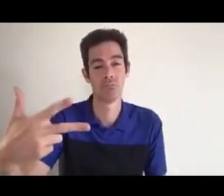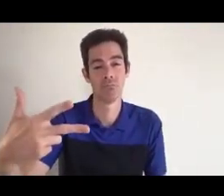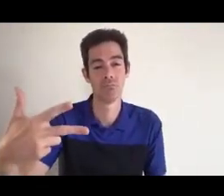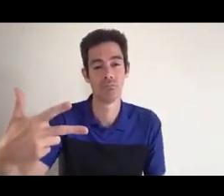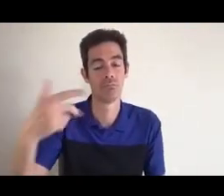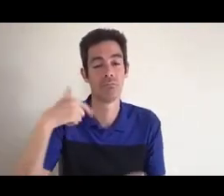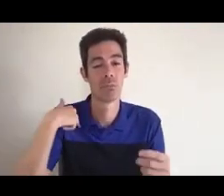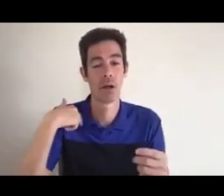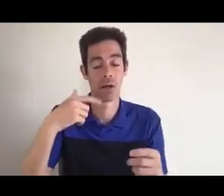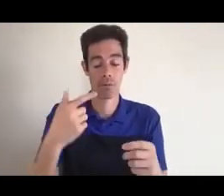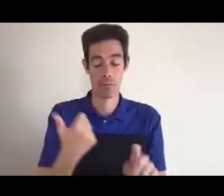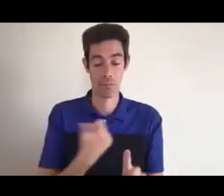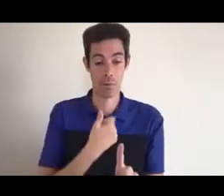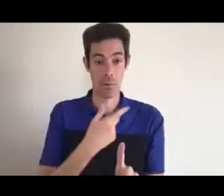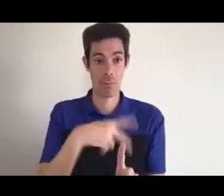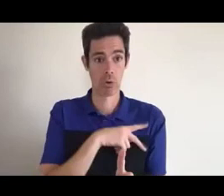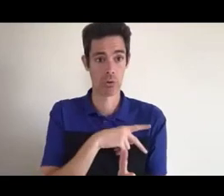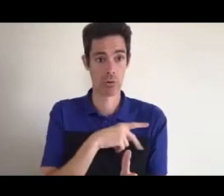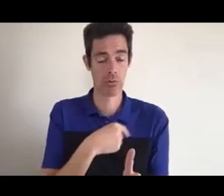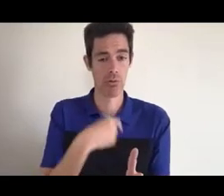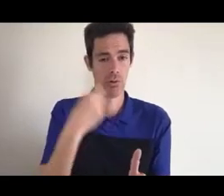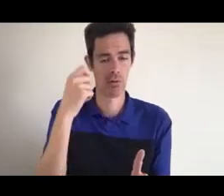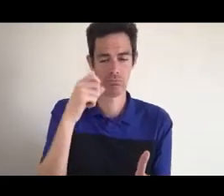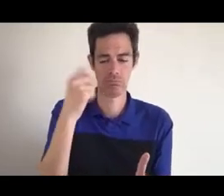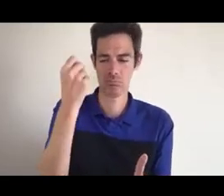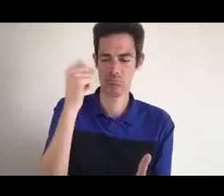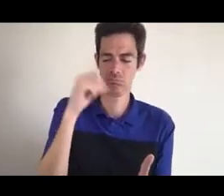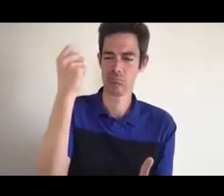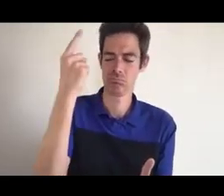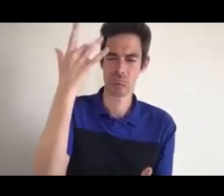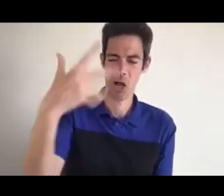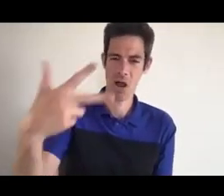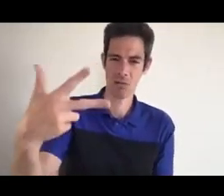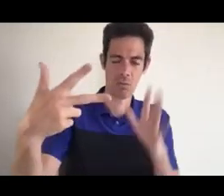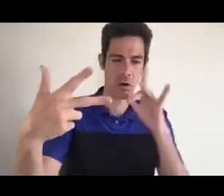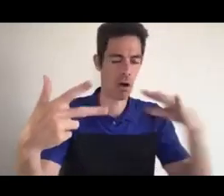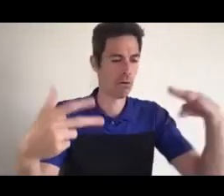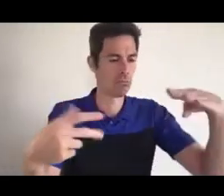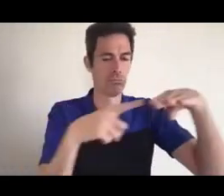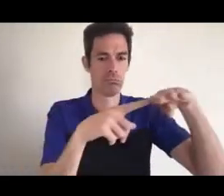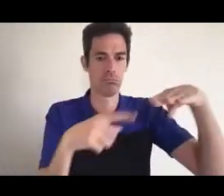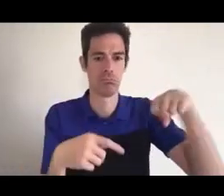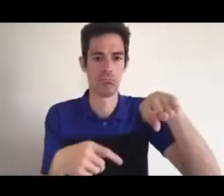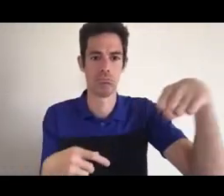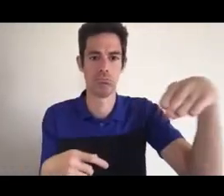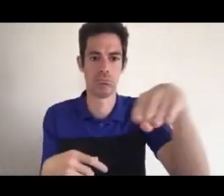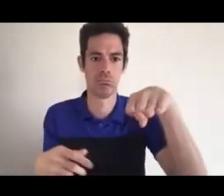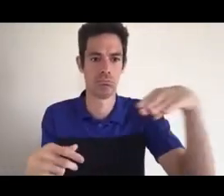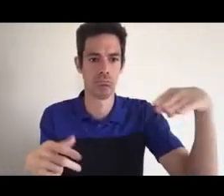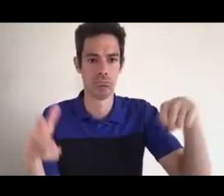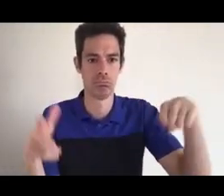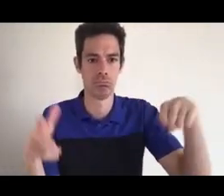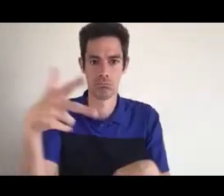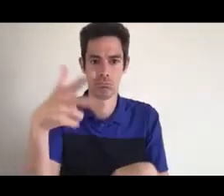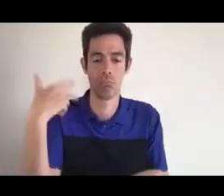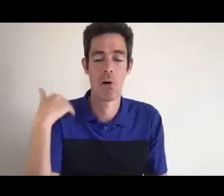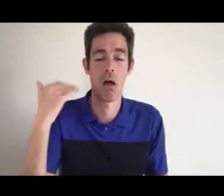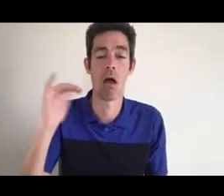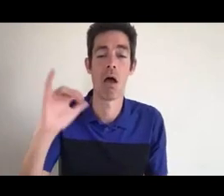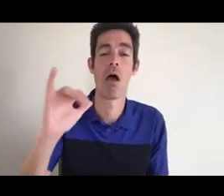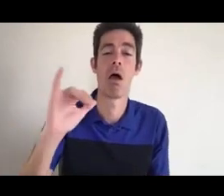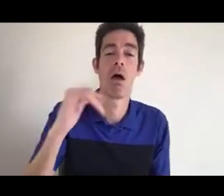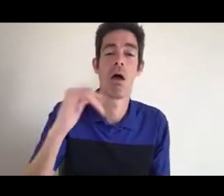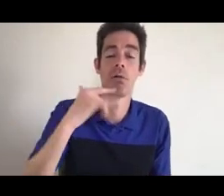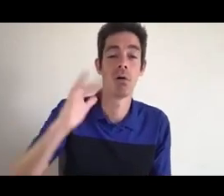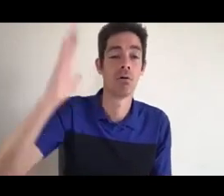a vehicle, you typically use the 3 hand shape. Personally, I don't understand why it's the 3 hand shape. Why don't we use this